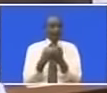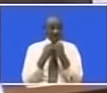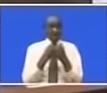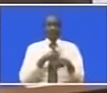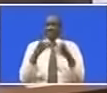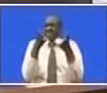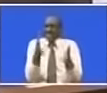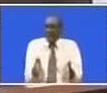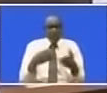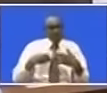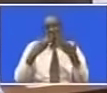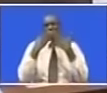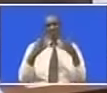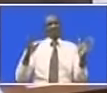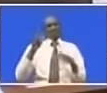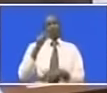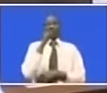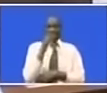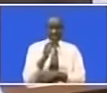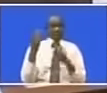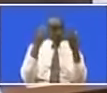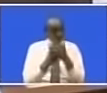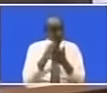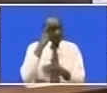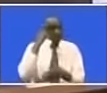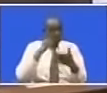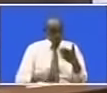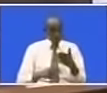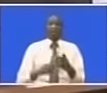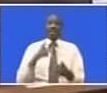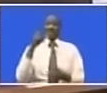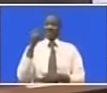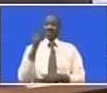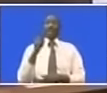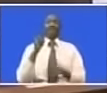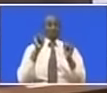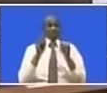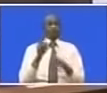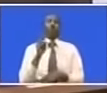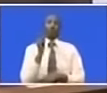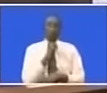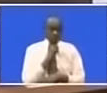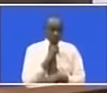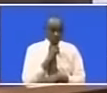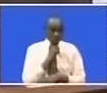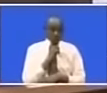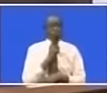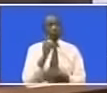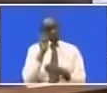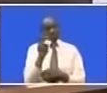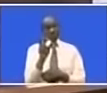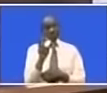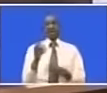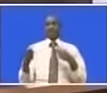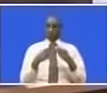now, that's it for us from Tanzania tonight, but remember to stay with us on KTN News for that update tomorrow.